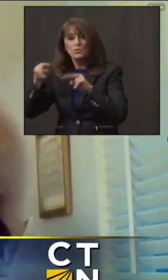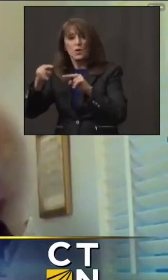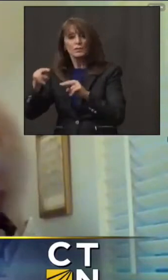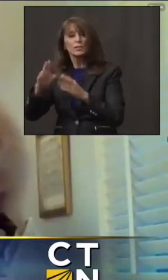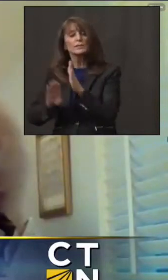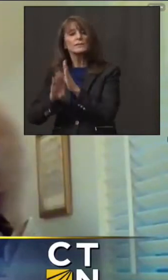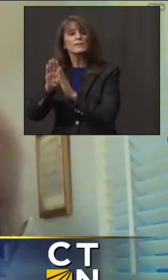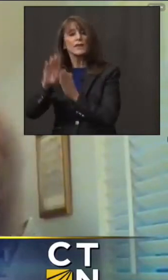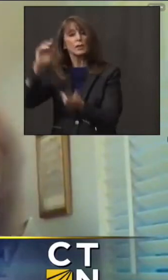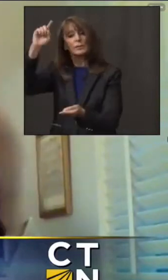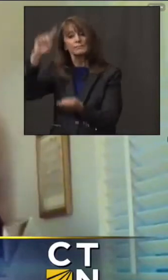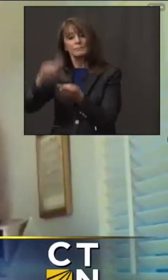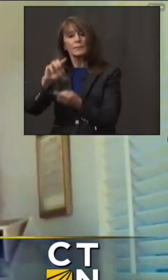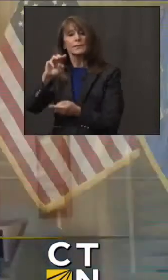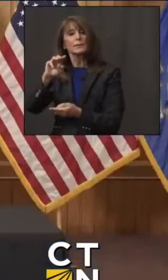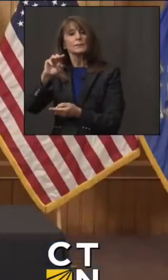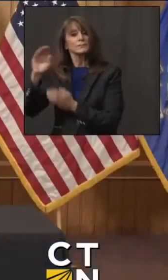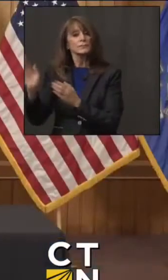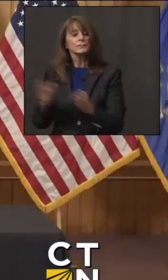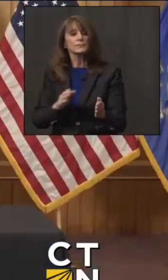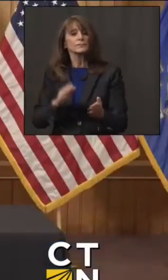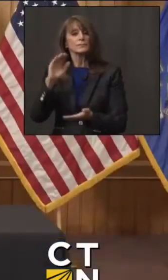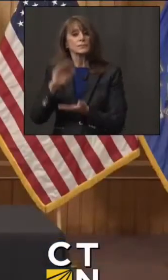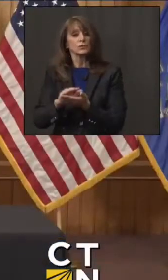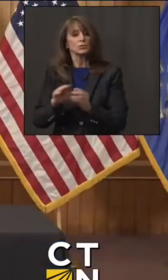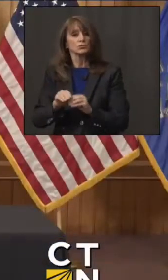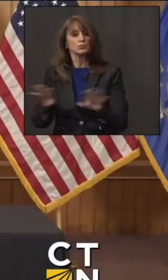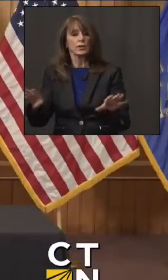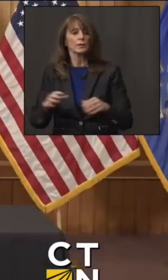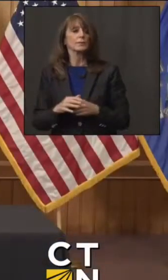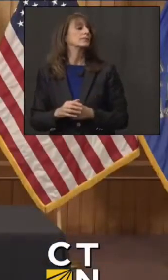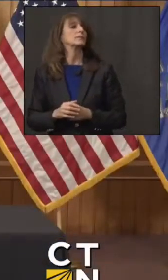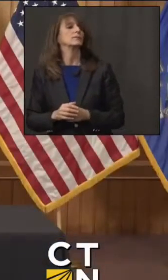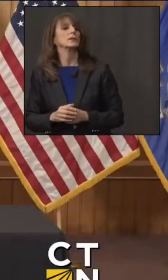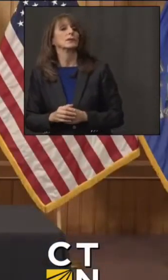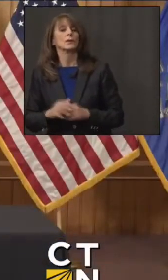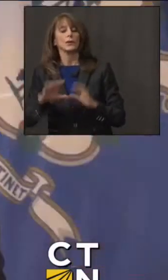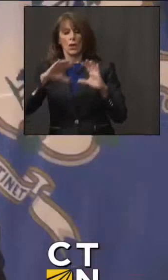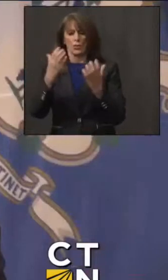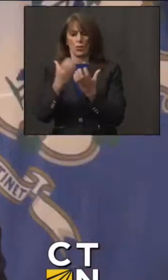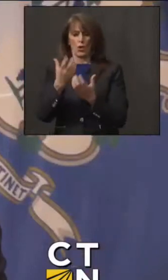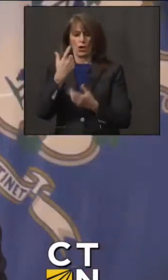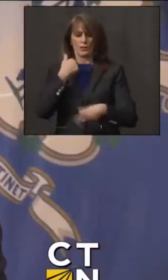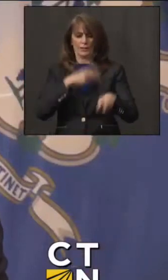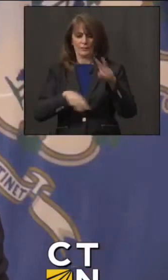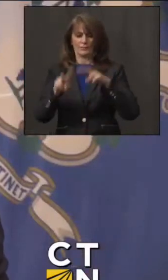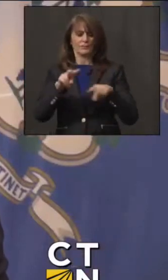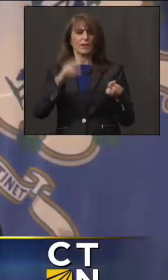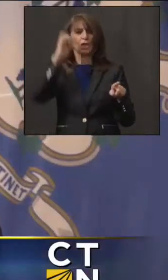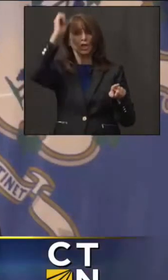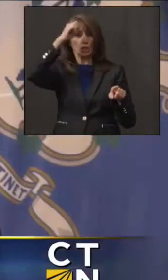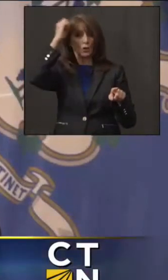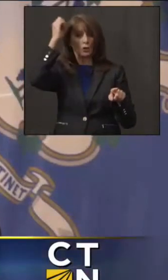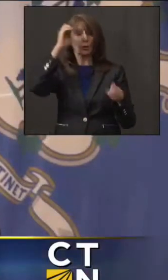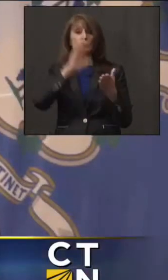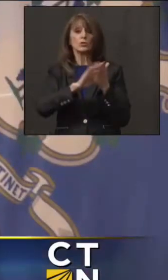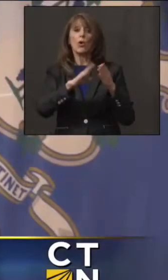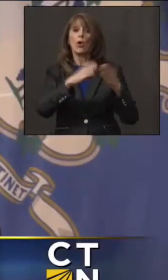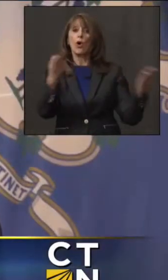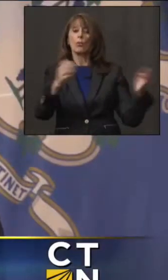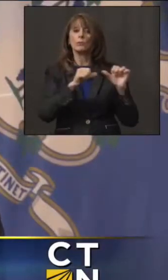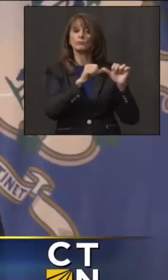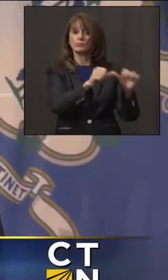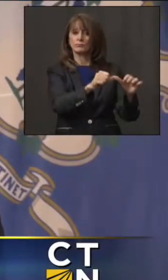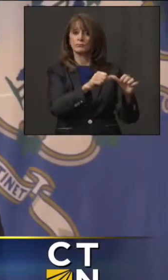strategies. I just add, as I look around the world, I see Europe has kept their schools open, in particular for the